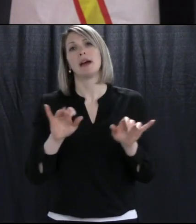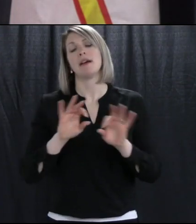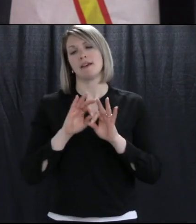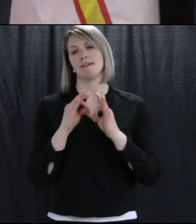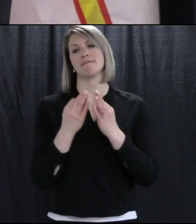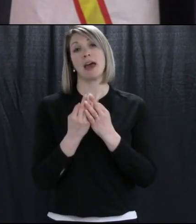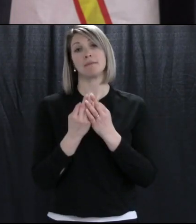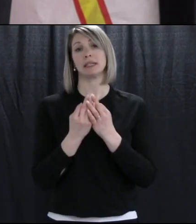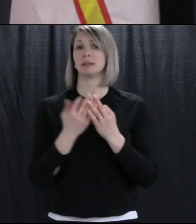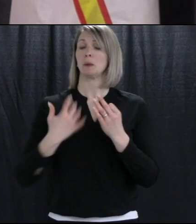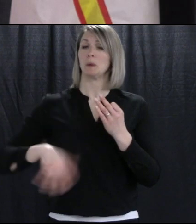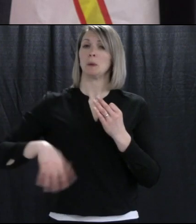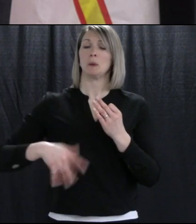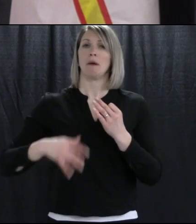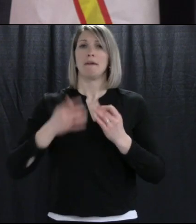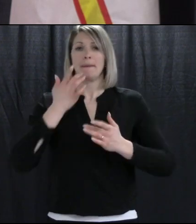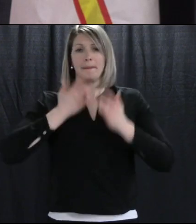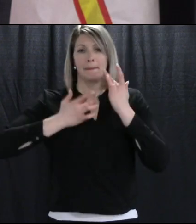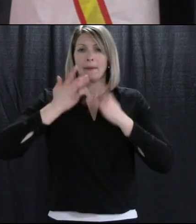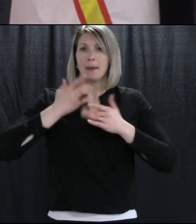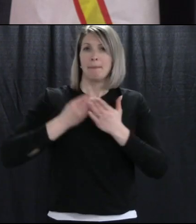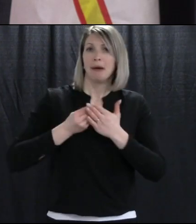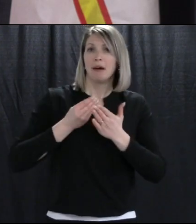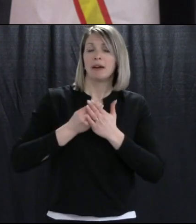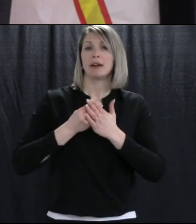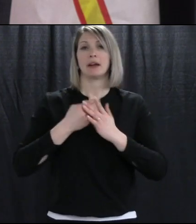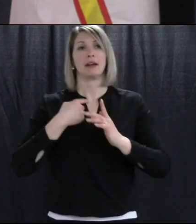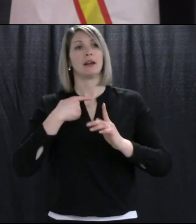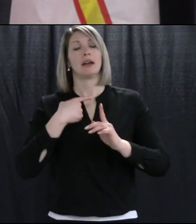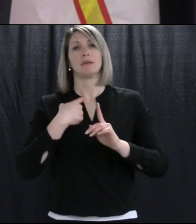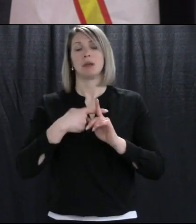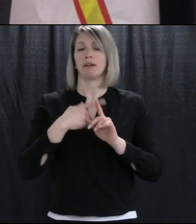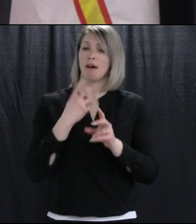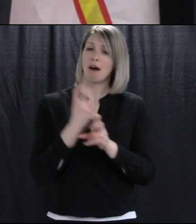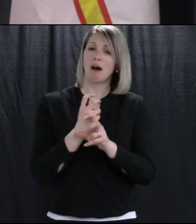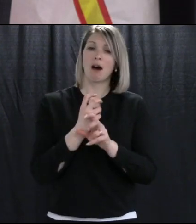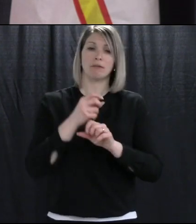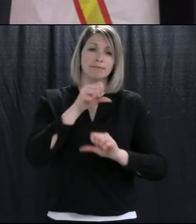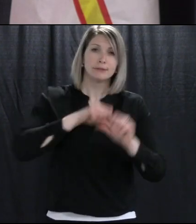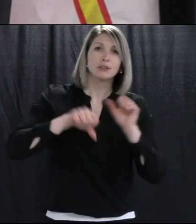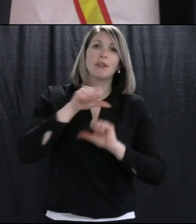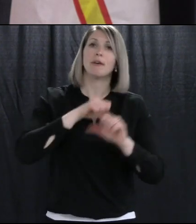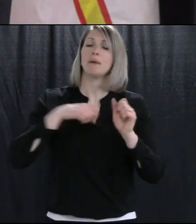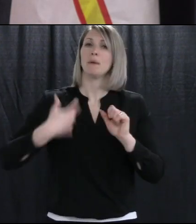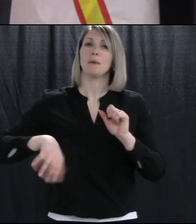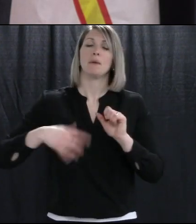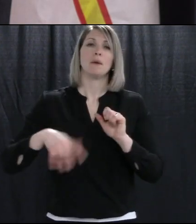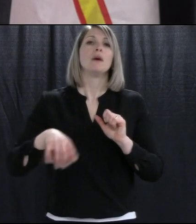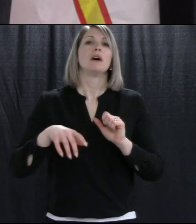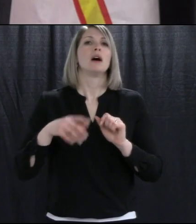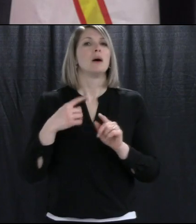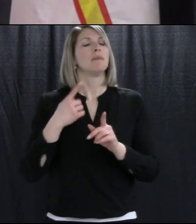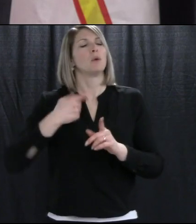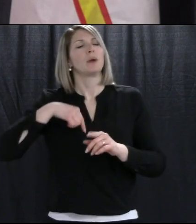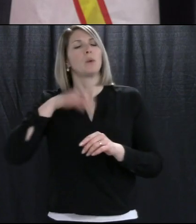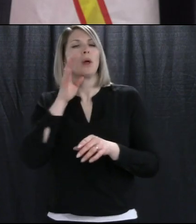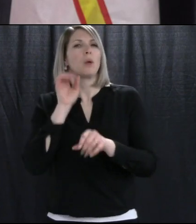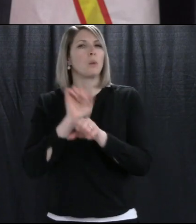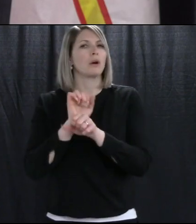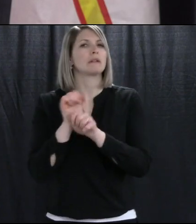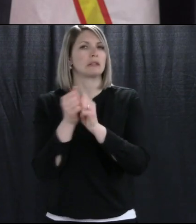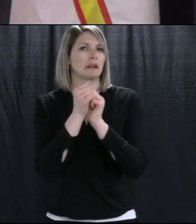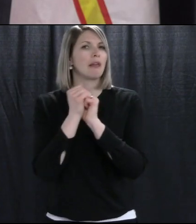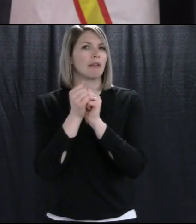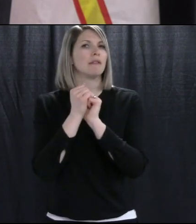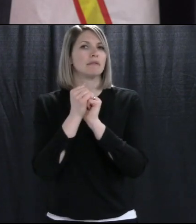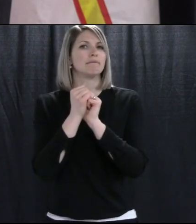business owners within Newfoundland and Labrador. We'll continue, as we have, to work very closely with them. And, we also